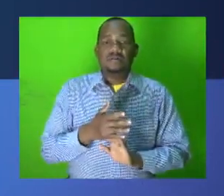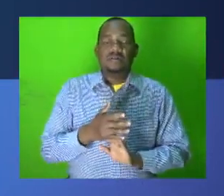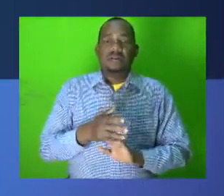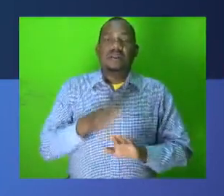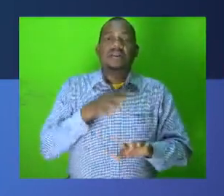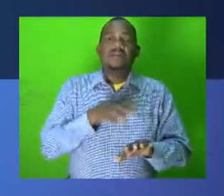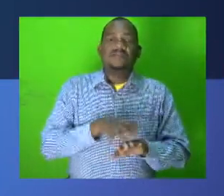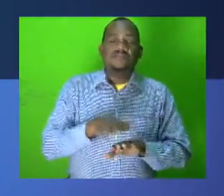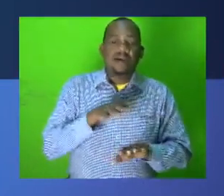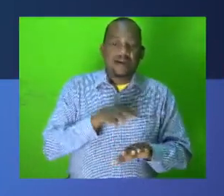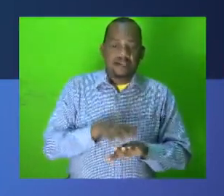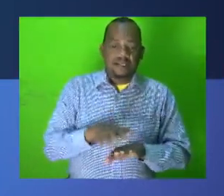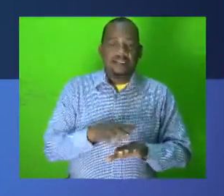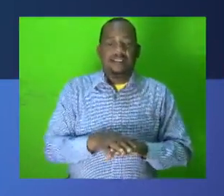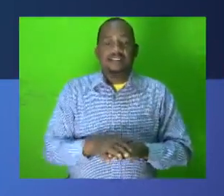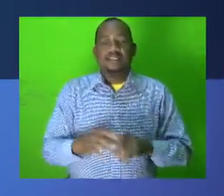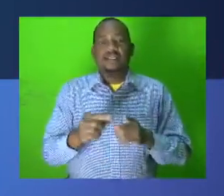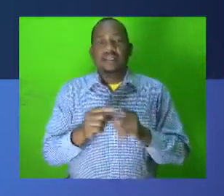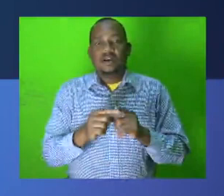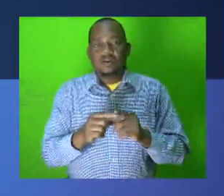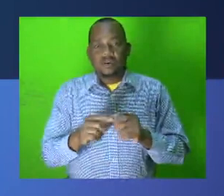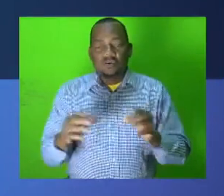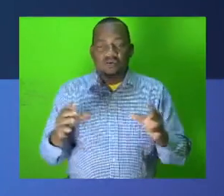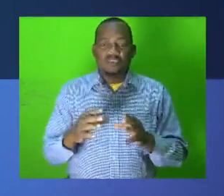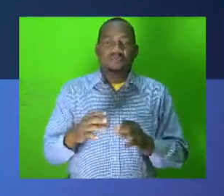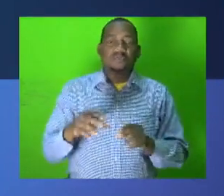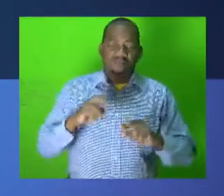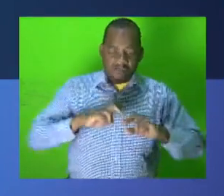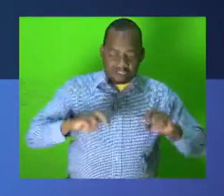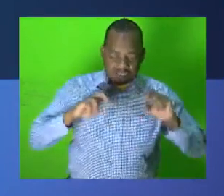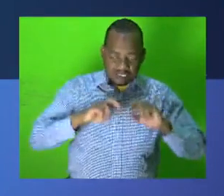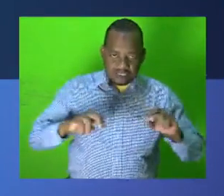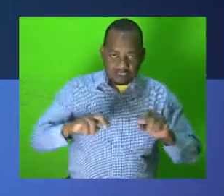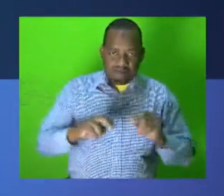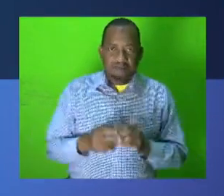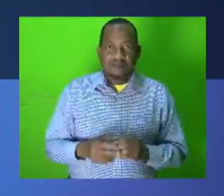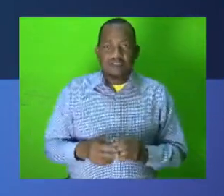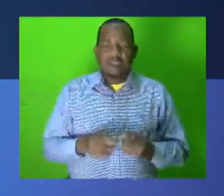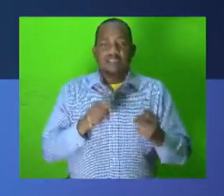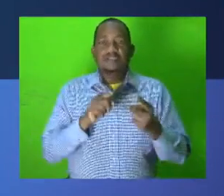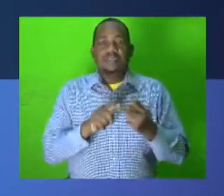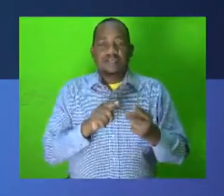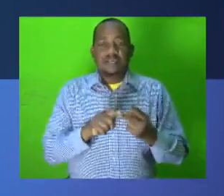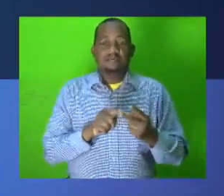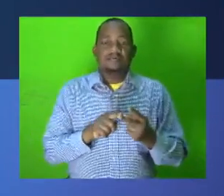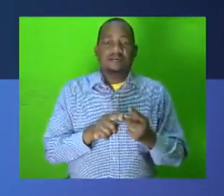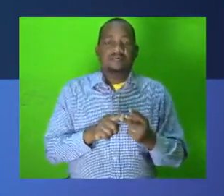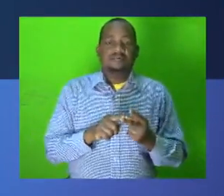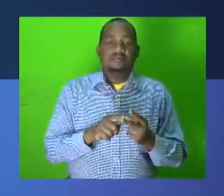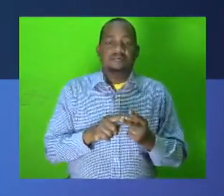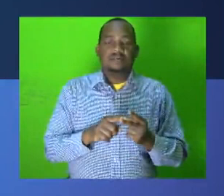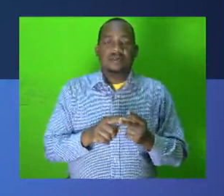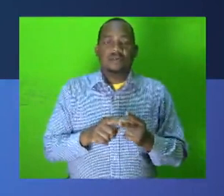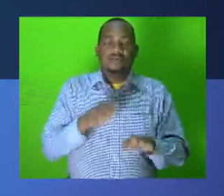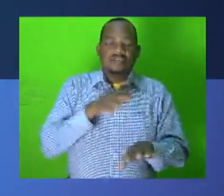define the concept of field research. You can define the concept of field research. A second one, to describe the objective of research